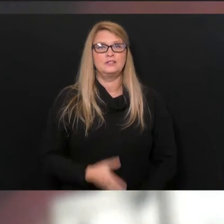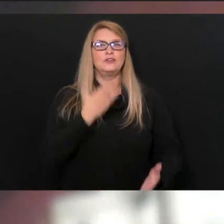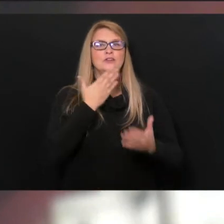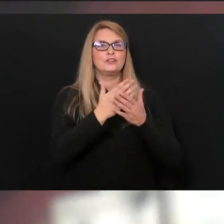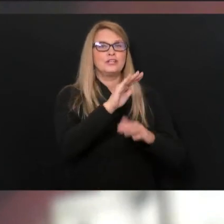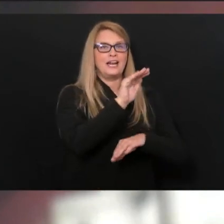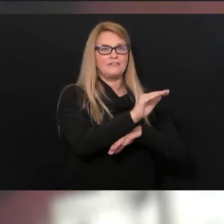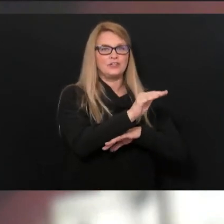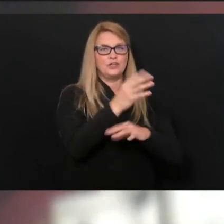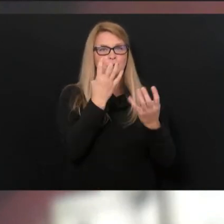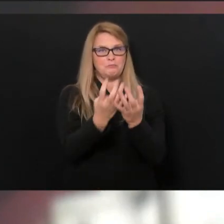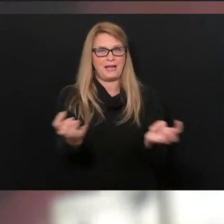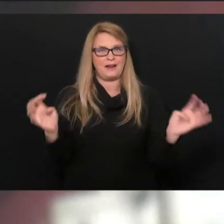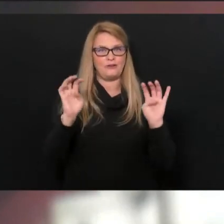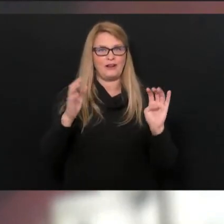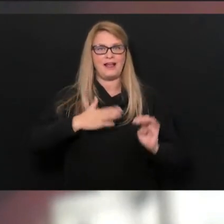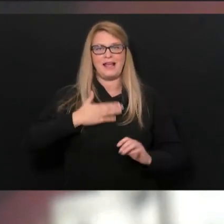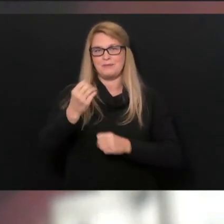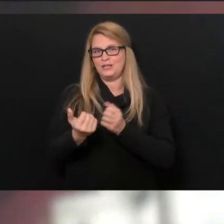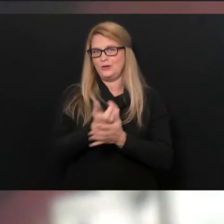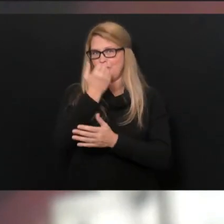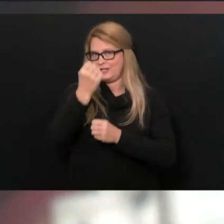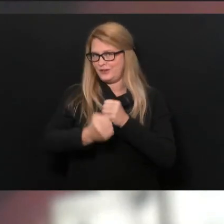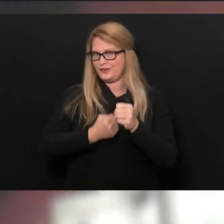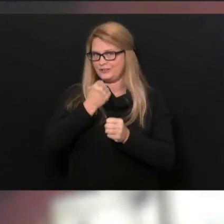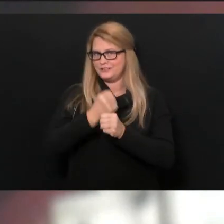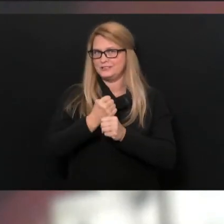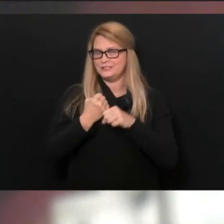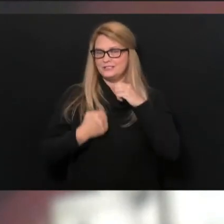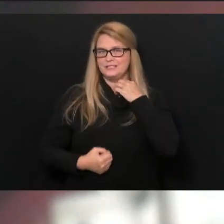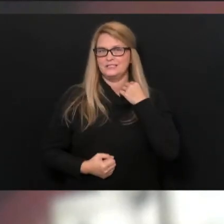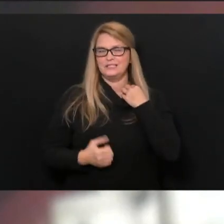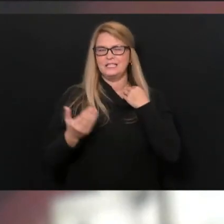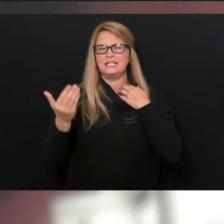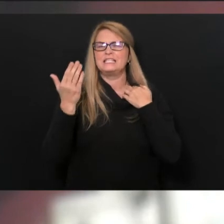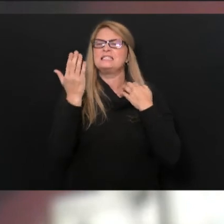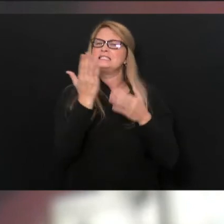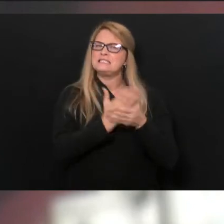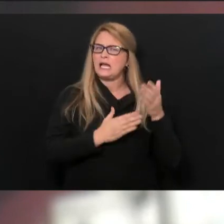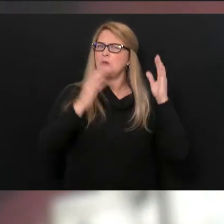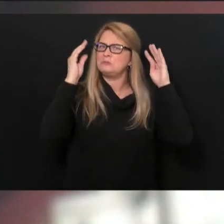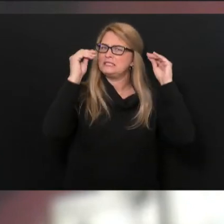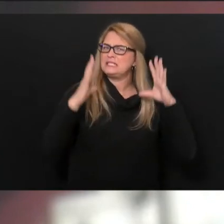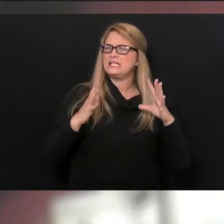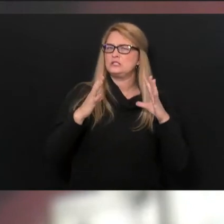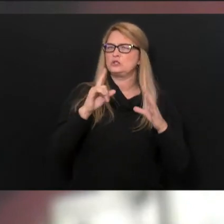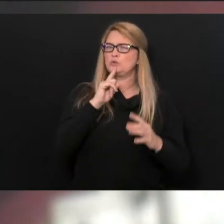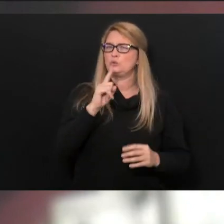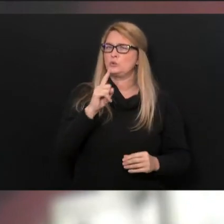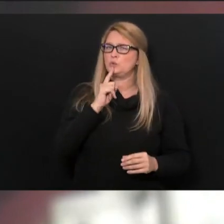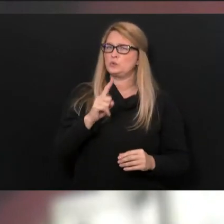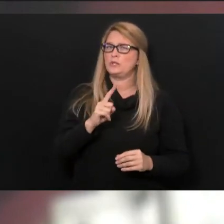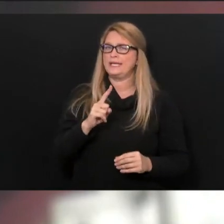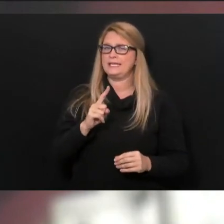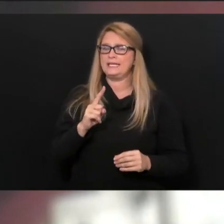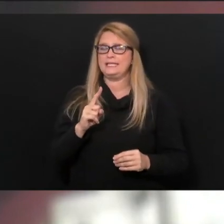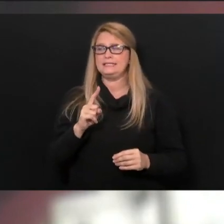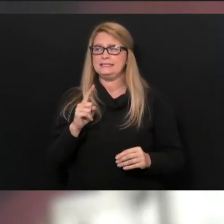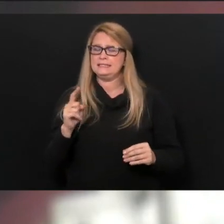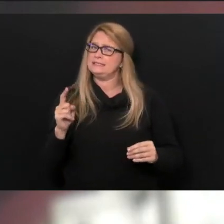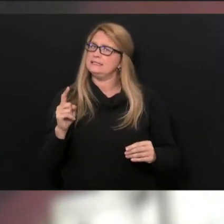afternoon, panel, and Happy New Year. Some of the teachers are antsy out there about going back before their shots